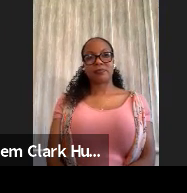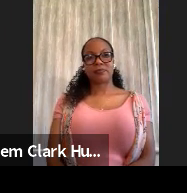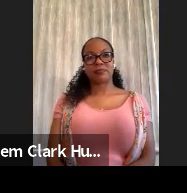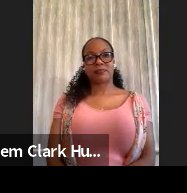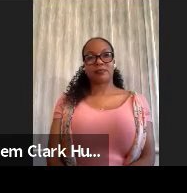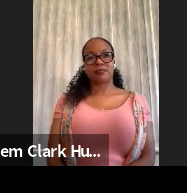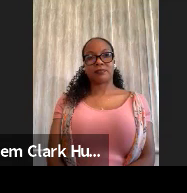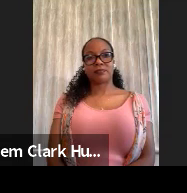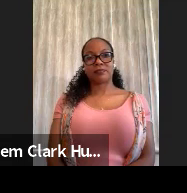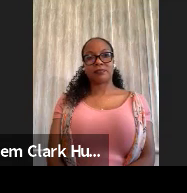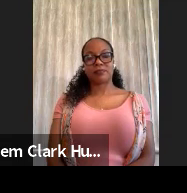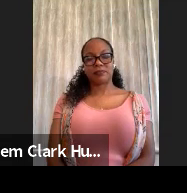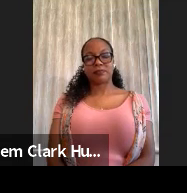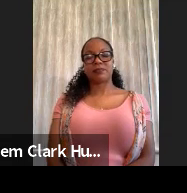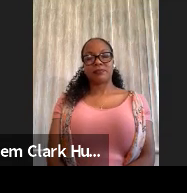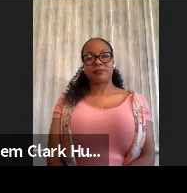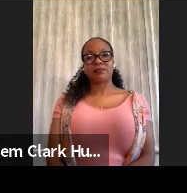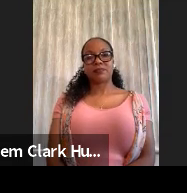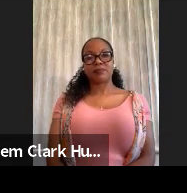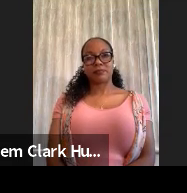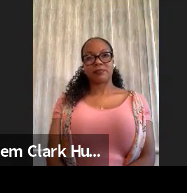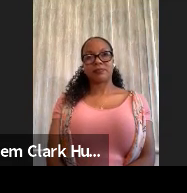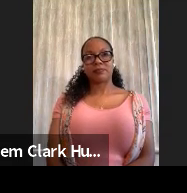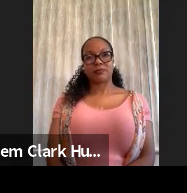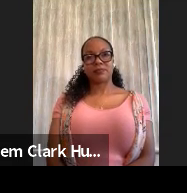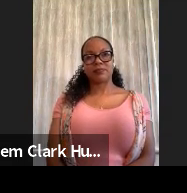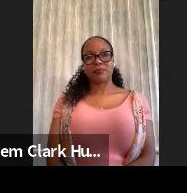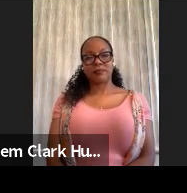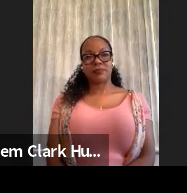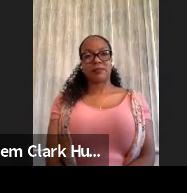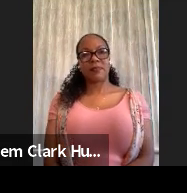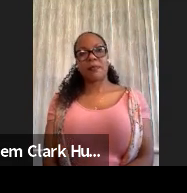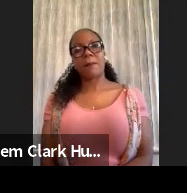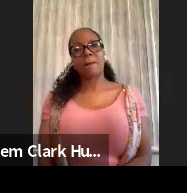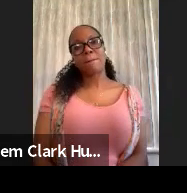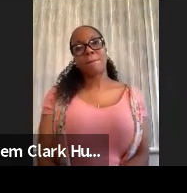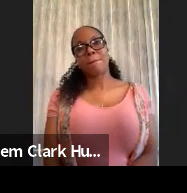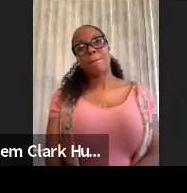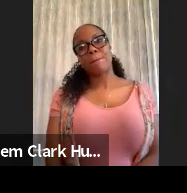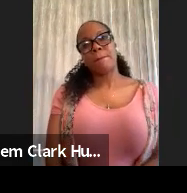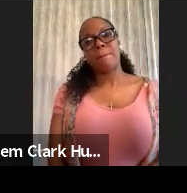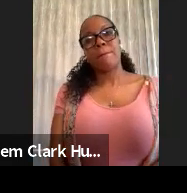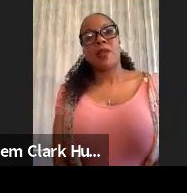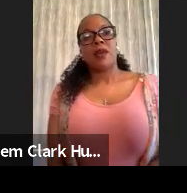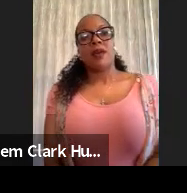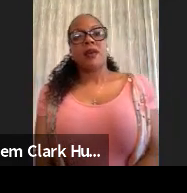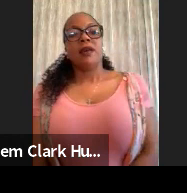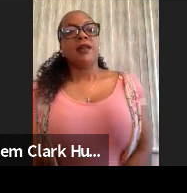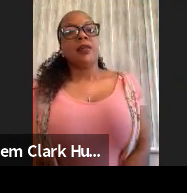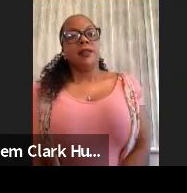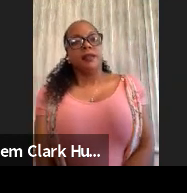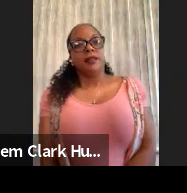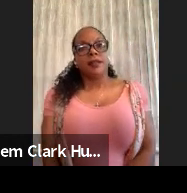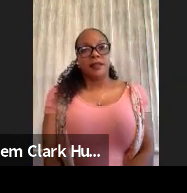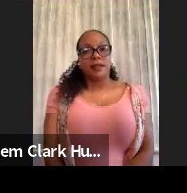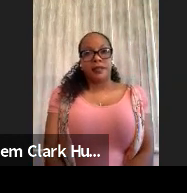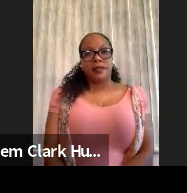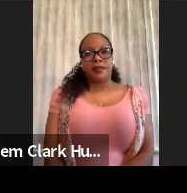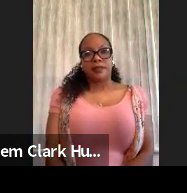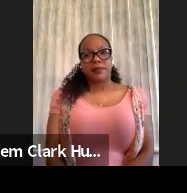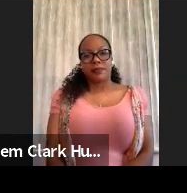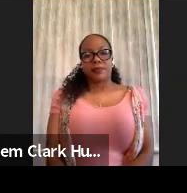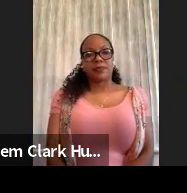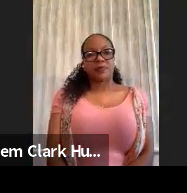hitting renters the most. And in this city, a large number of our residents are renters, and that includes Black women who are